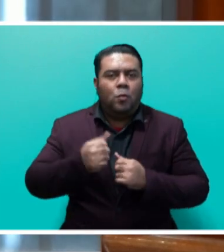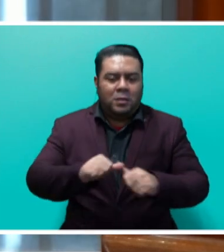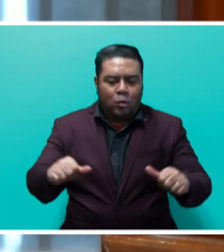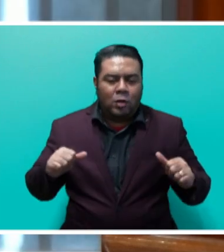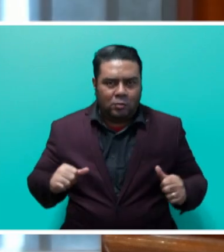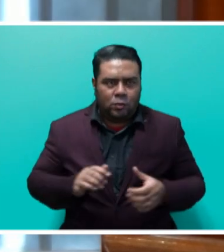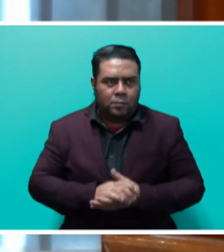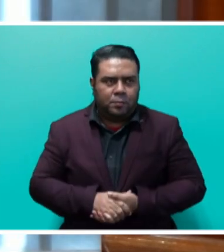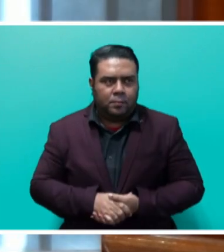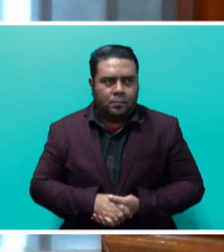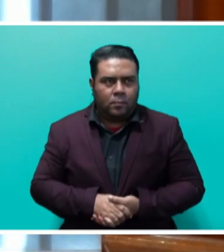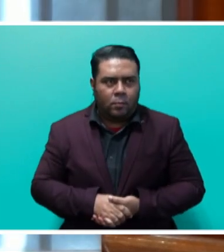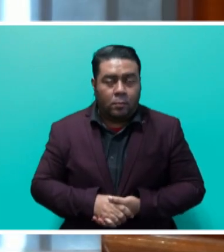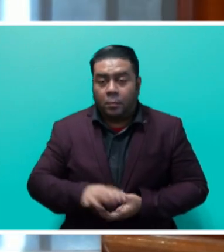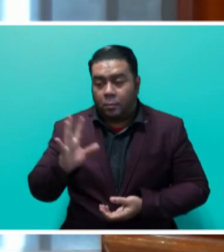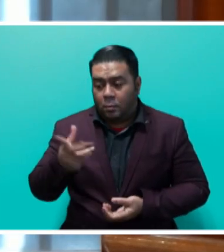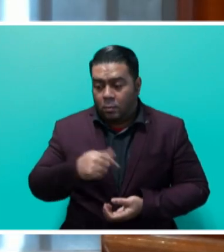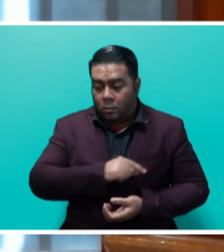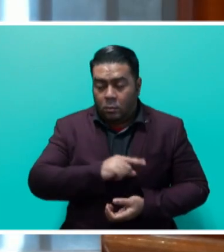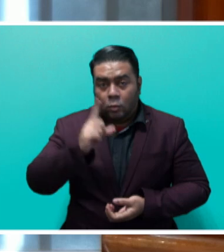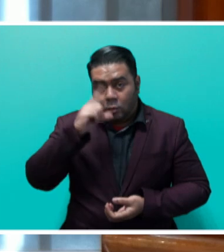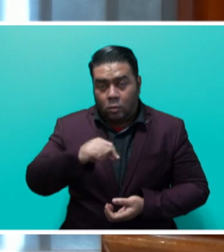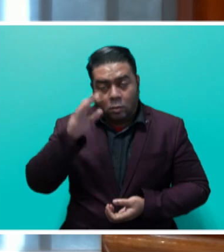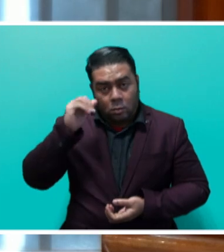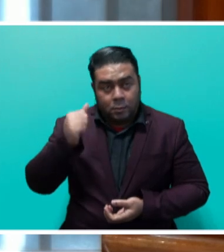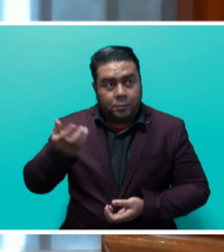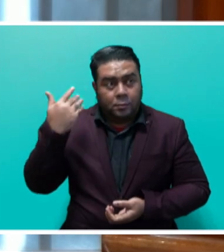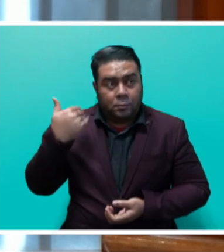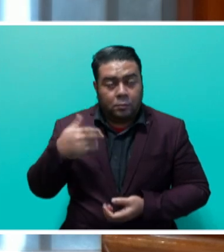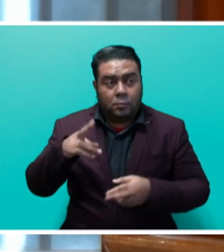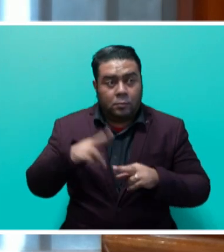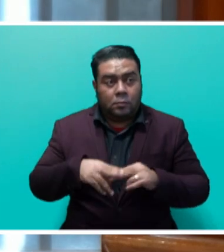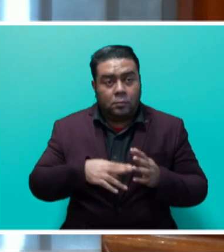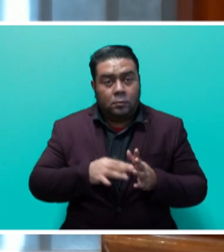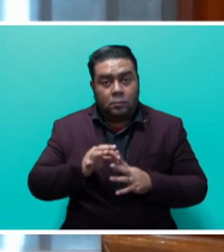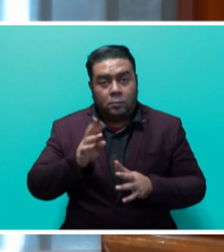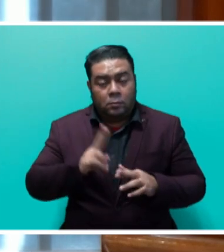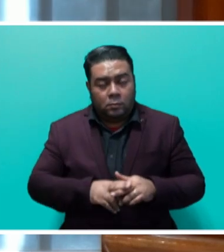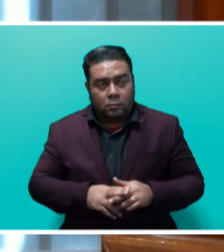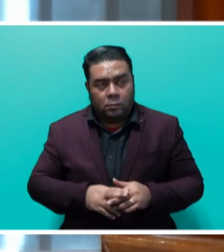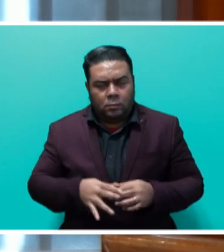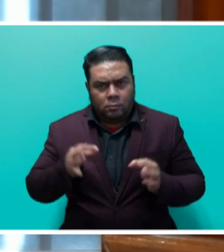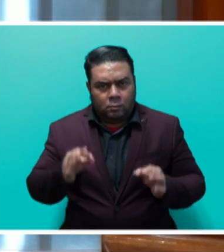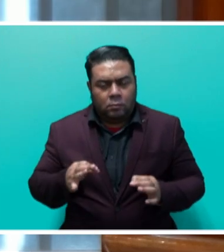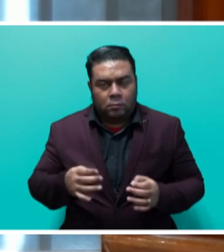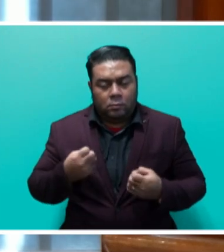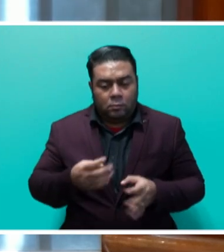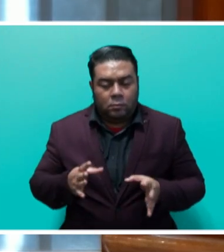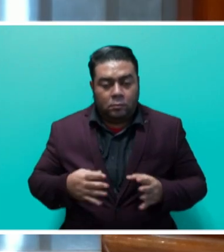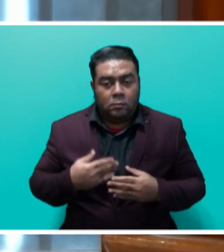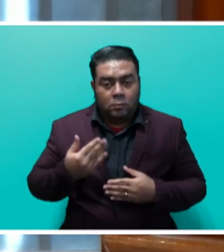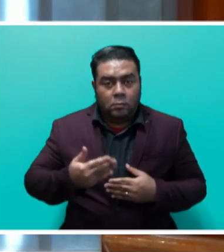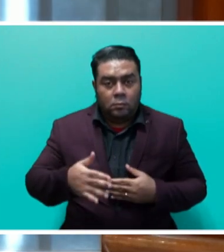Fiji. And for those of us who can remember, when the FNPF decided to start investing in